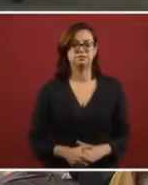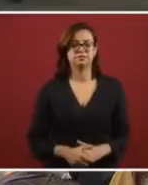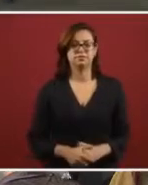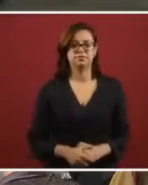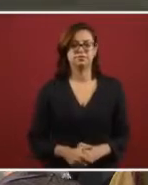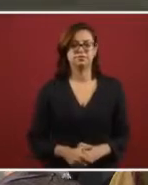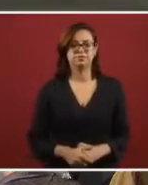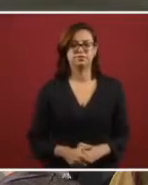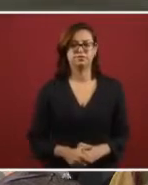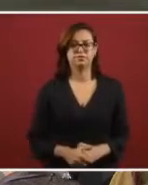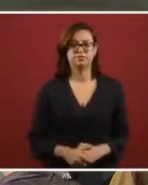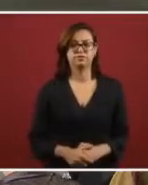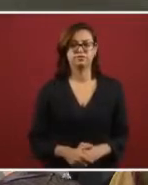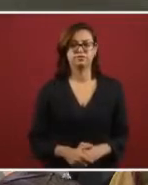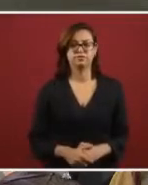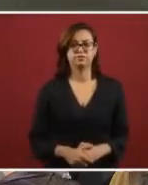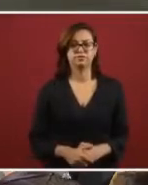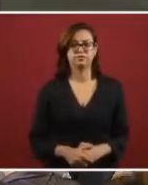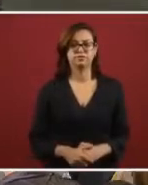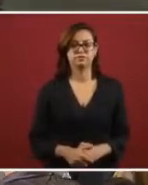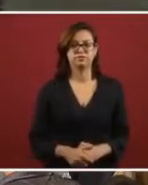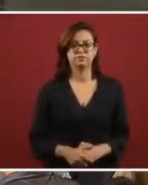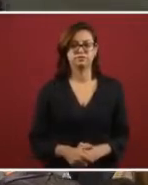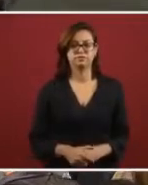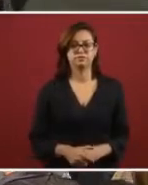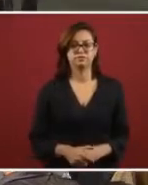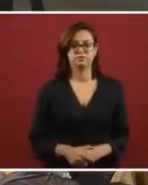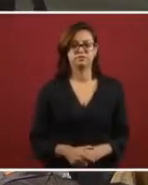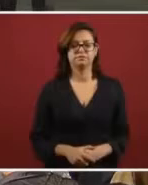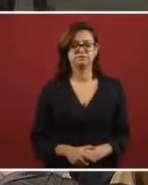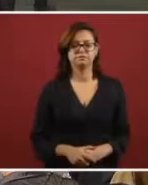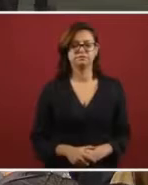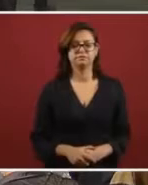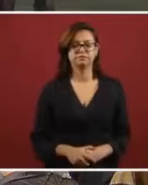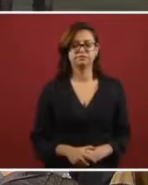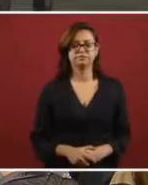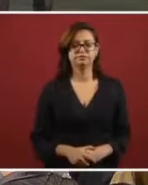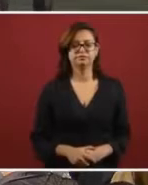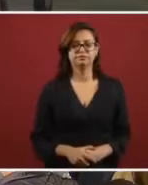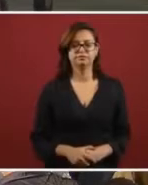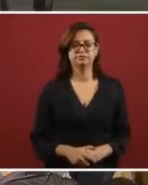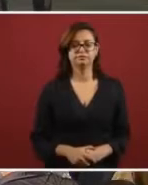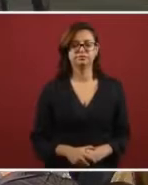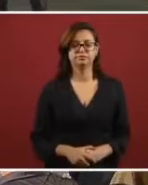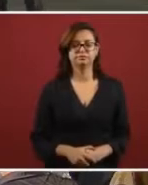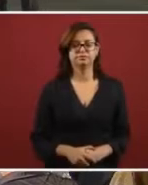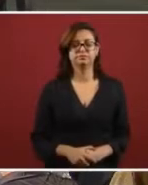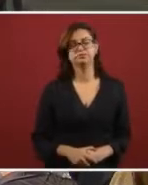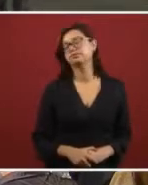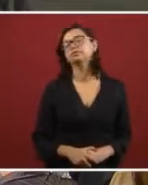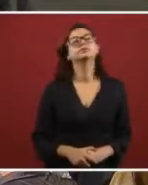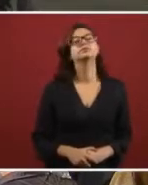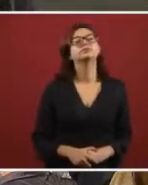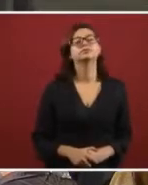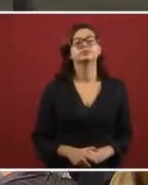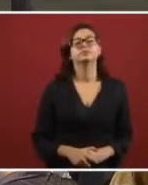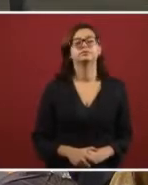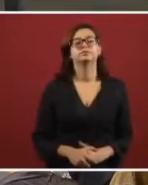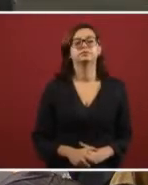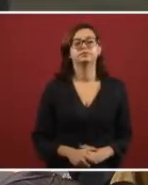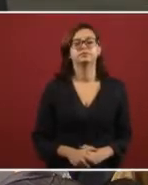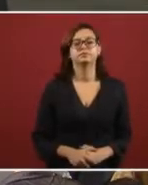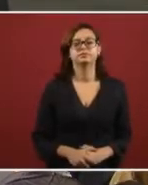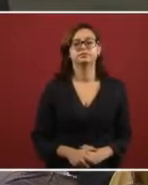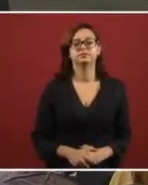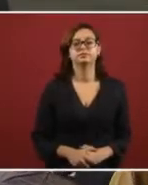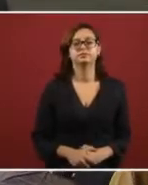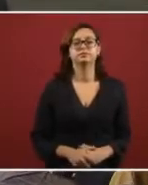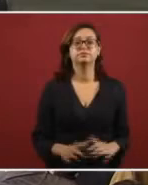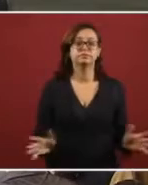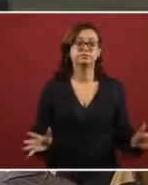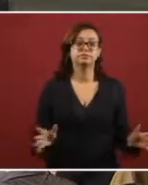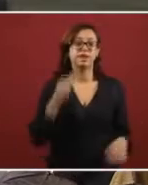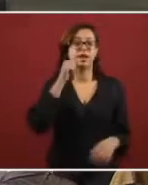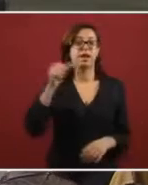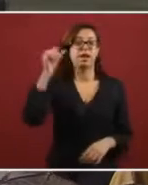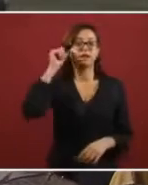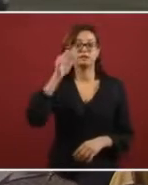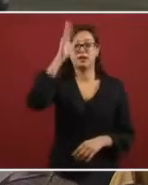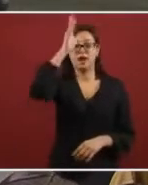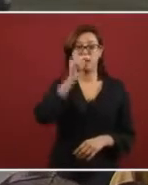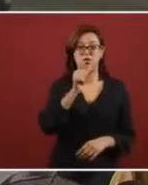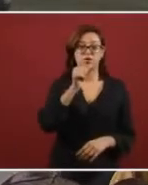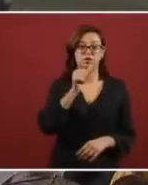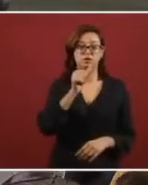so